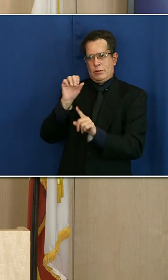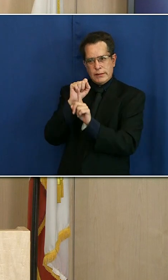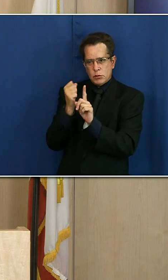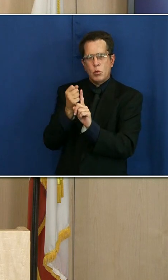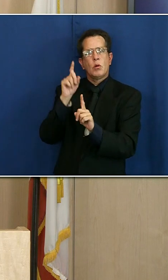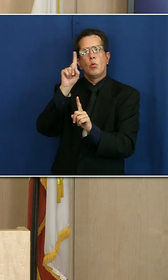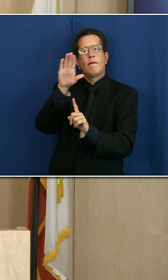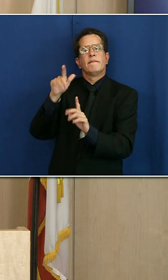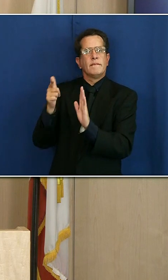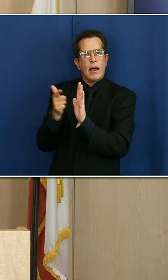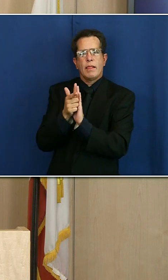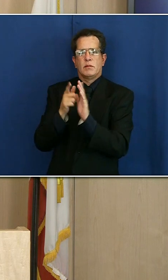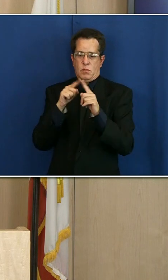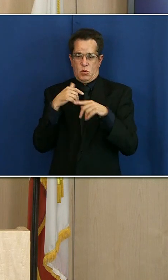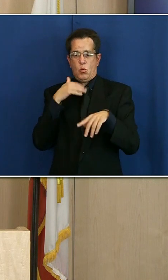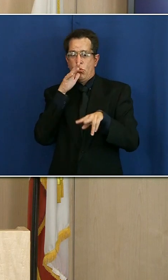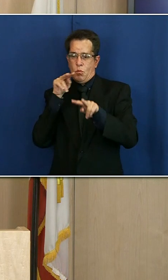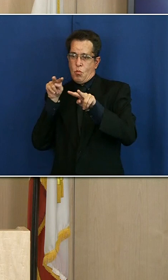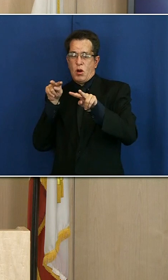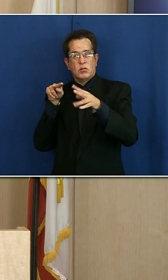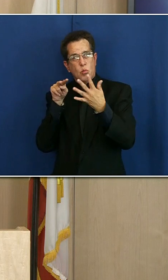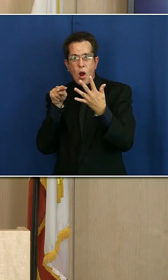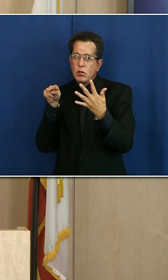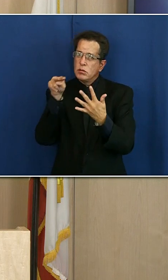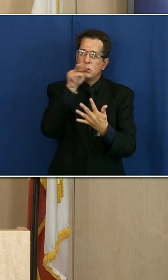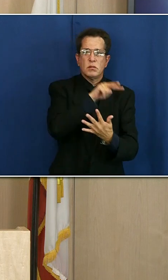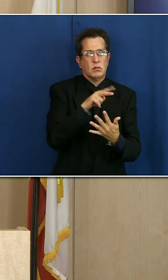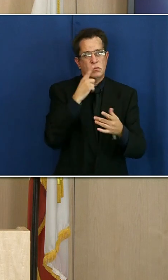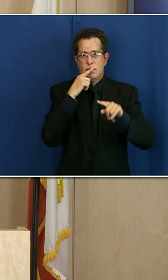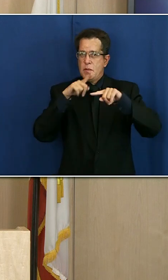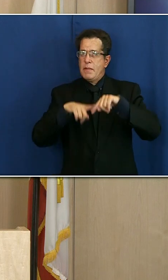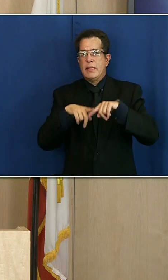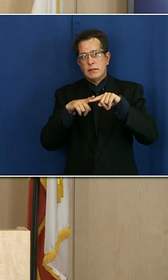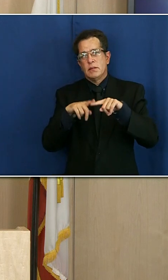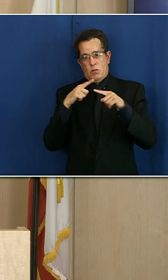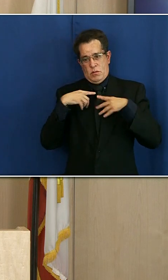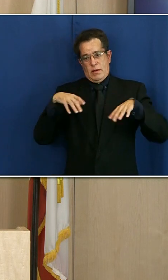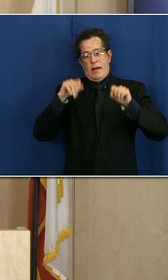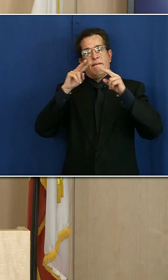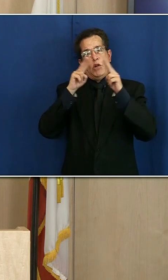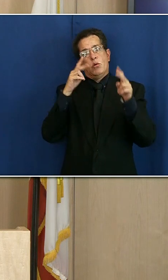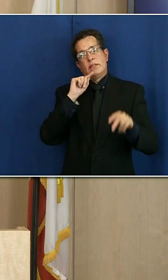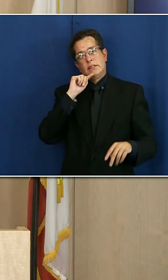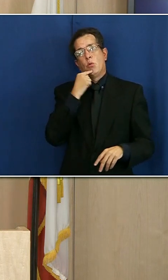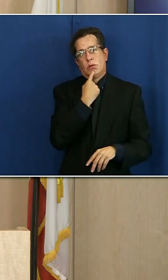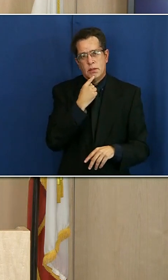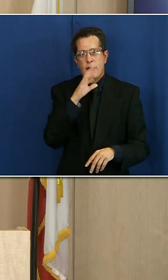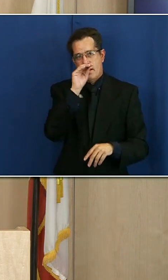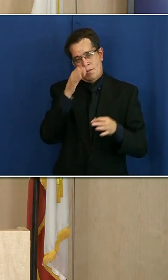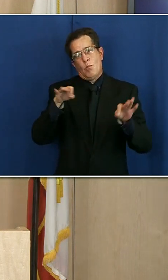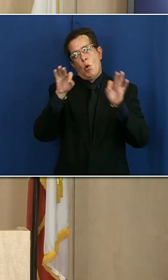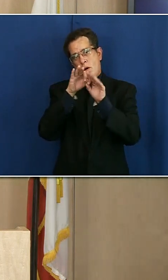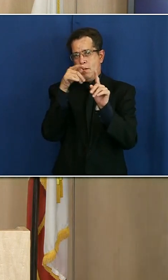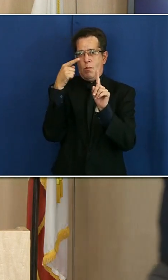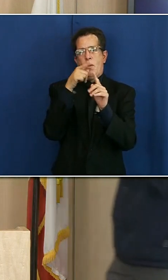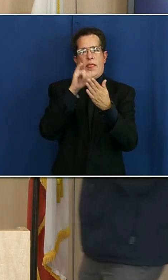we're following up, we're treating this as very seriously, and the good news is, and most importantly, it's working.